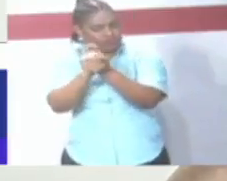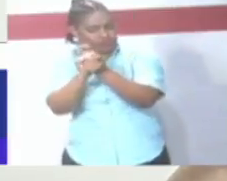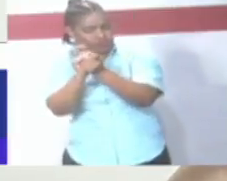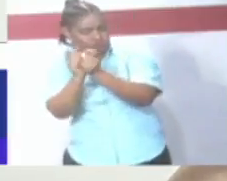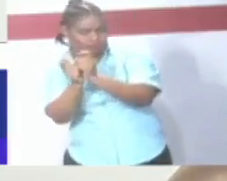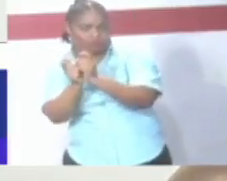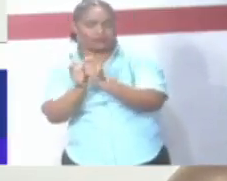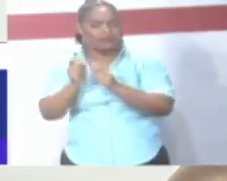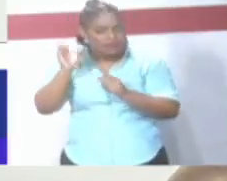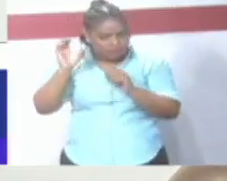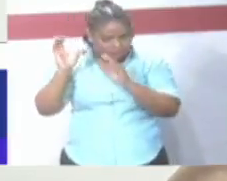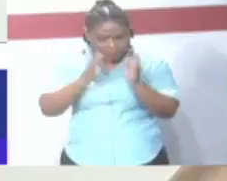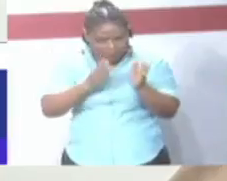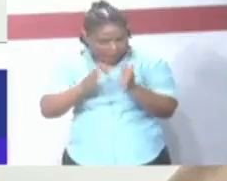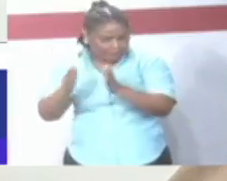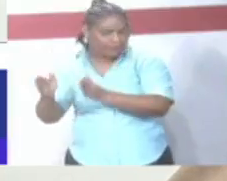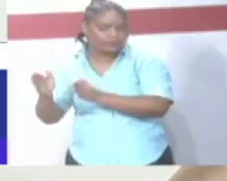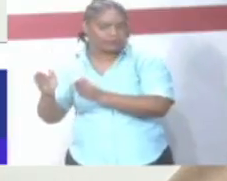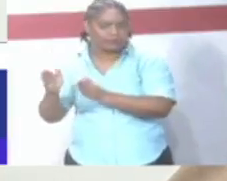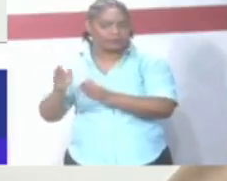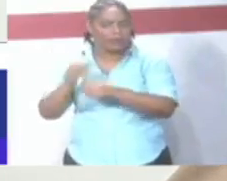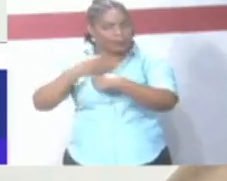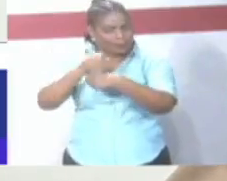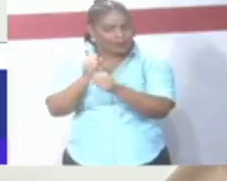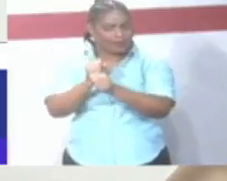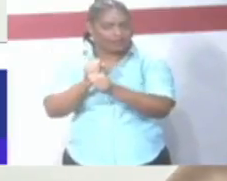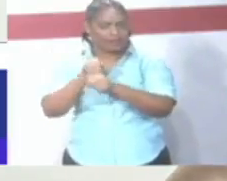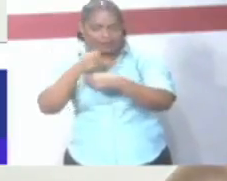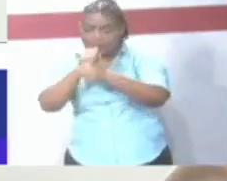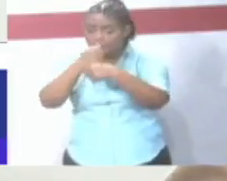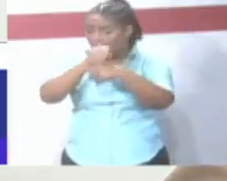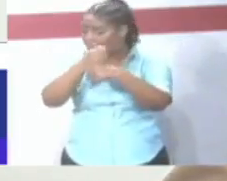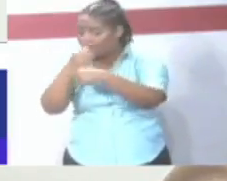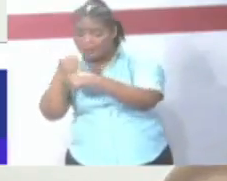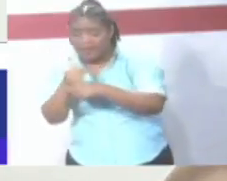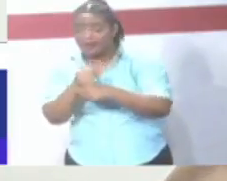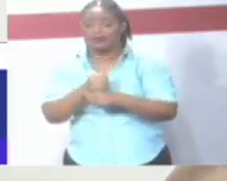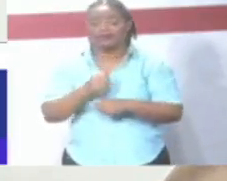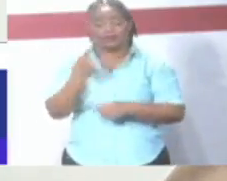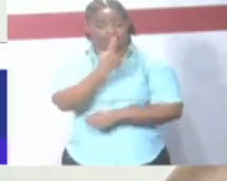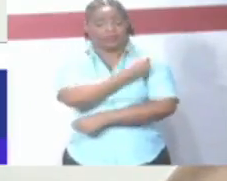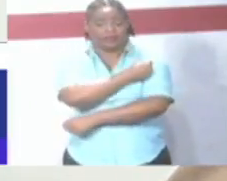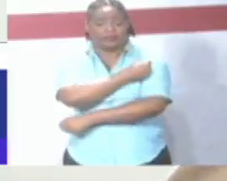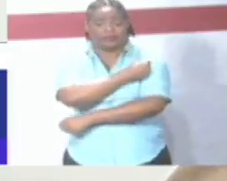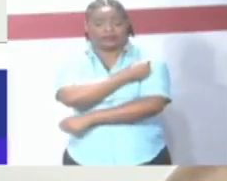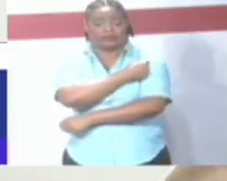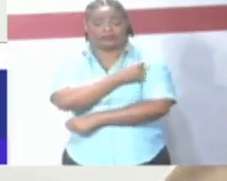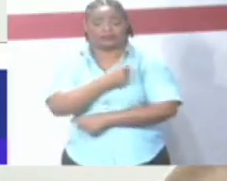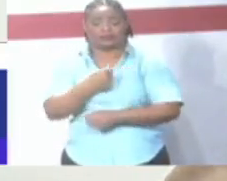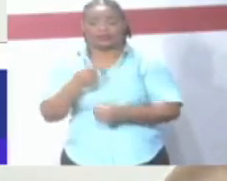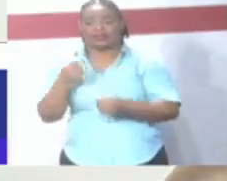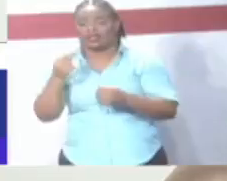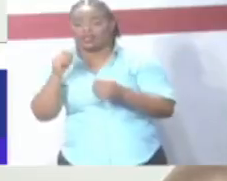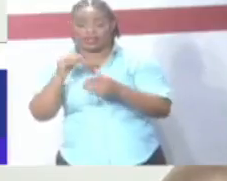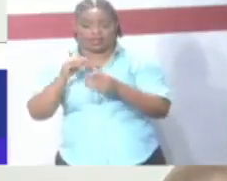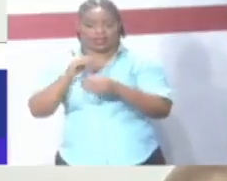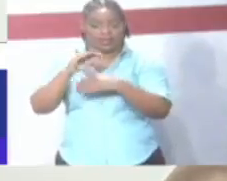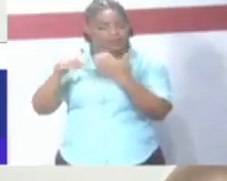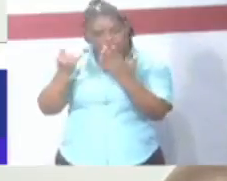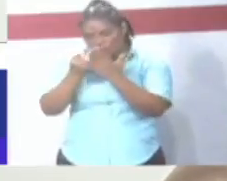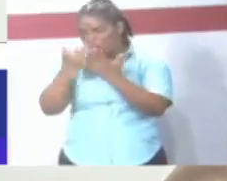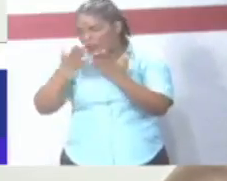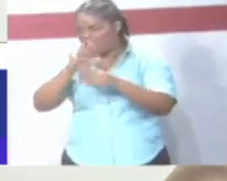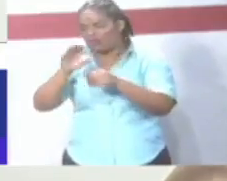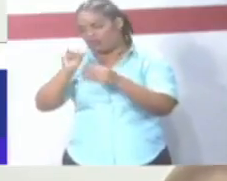to formulate their vaccines by around May of the calendar year. By May of the